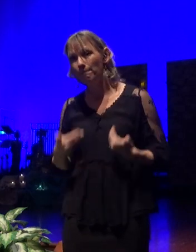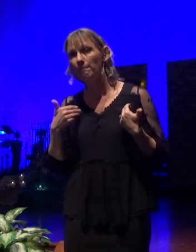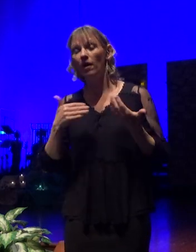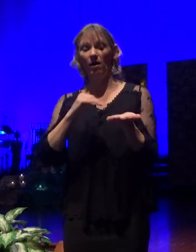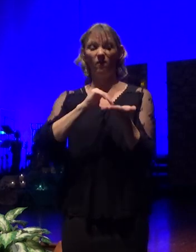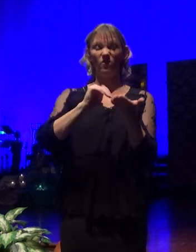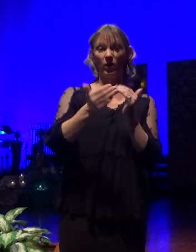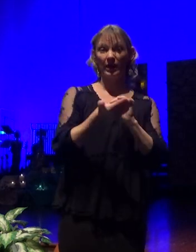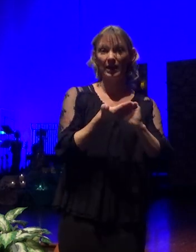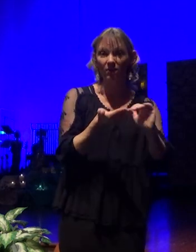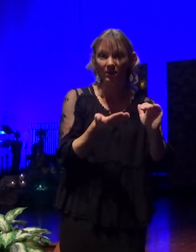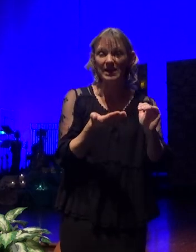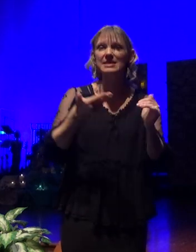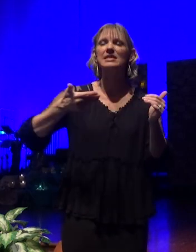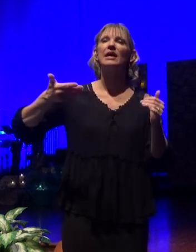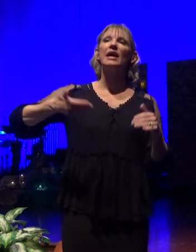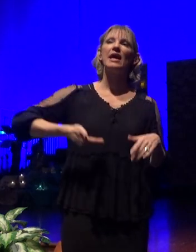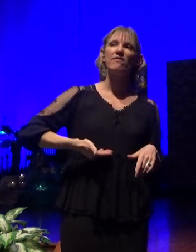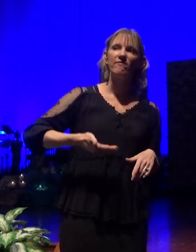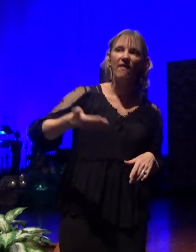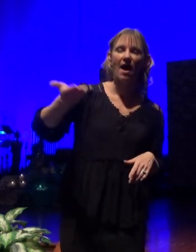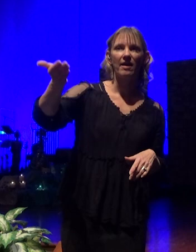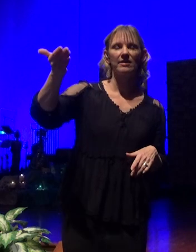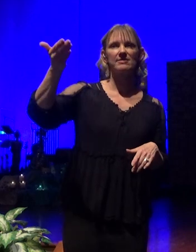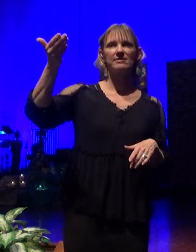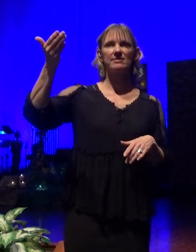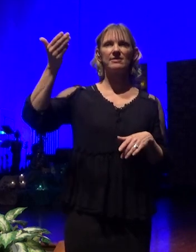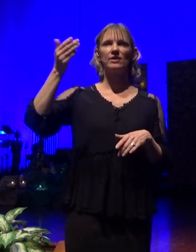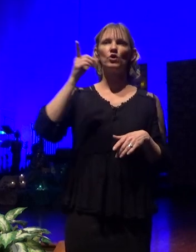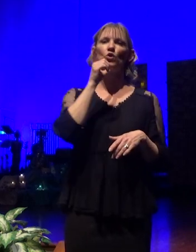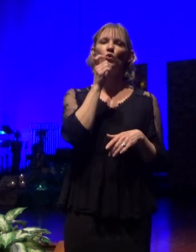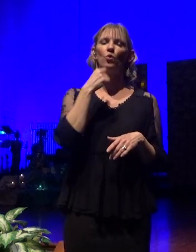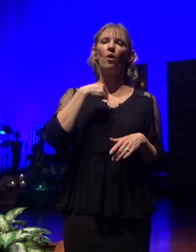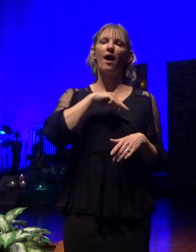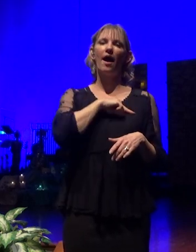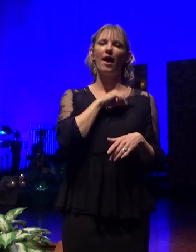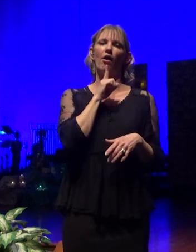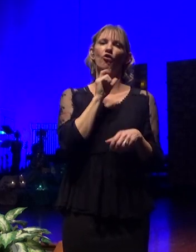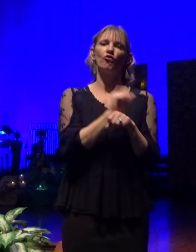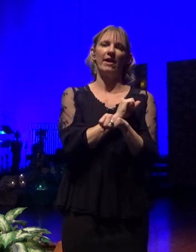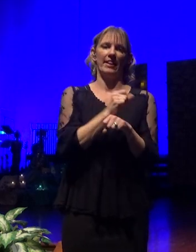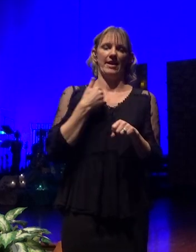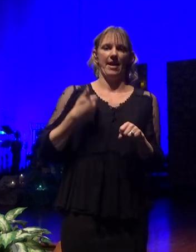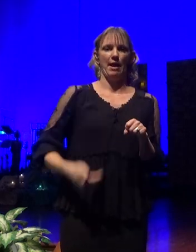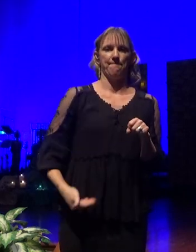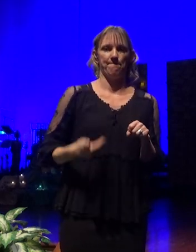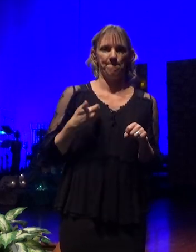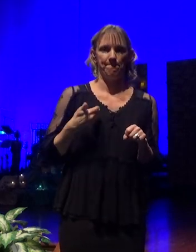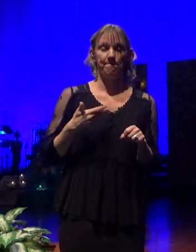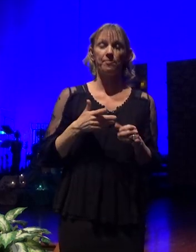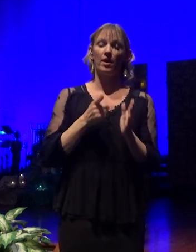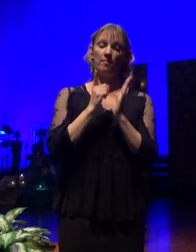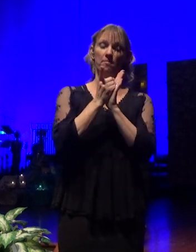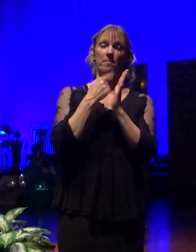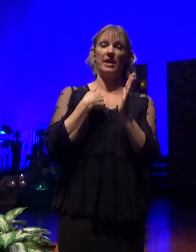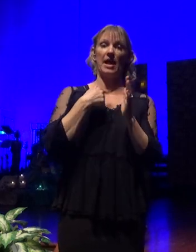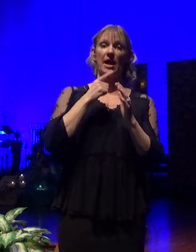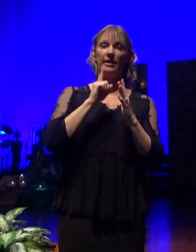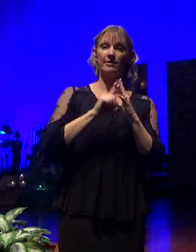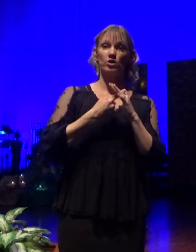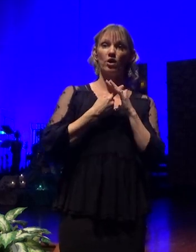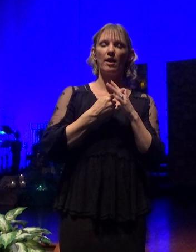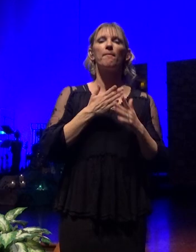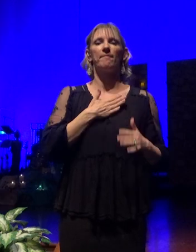Forgiveness invites me into who I really am. And the minute that I started that, life